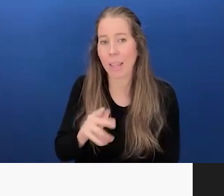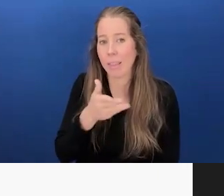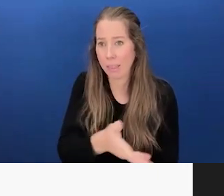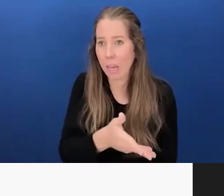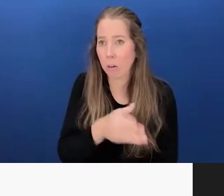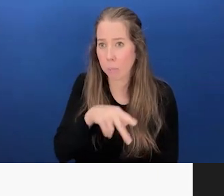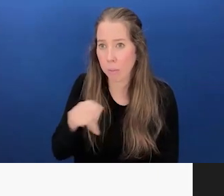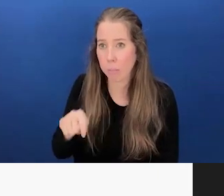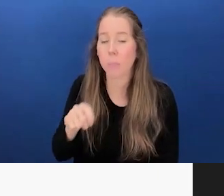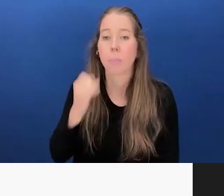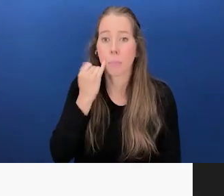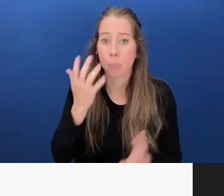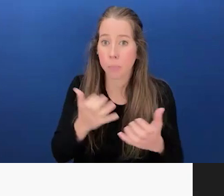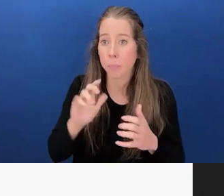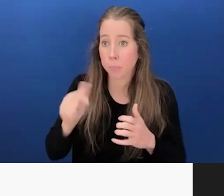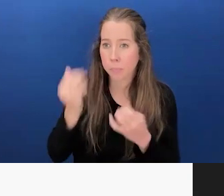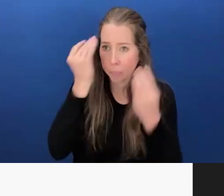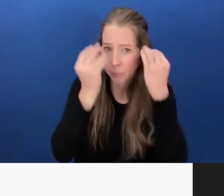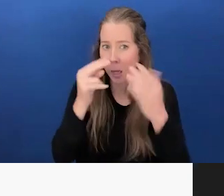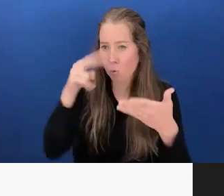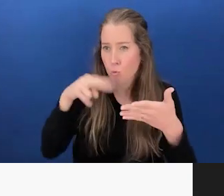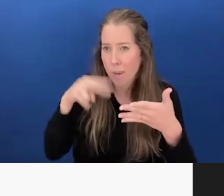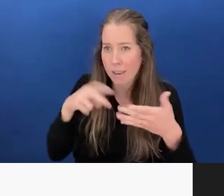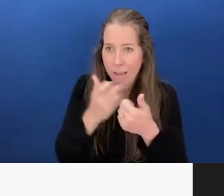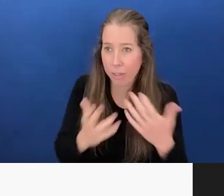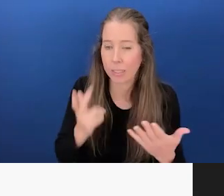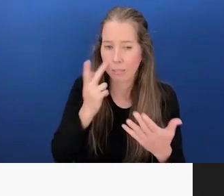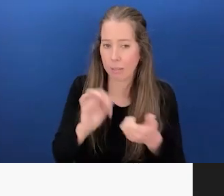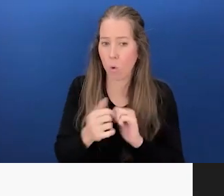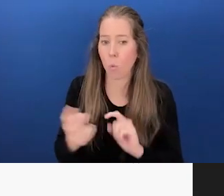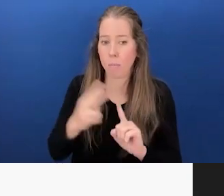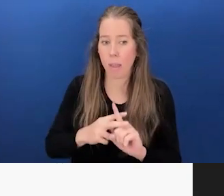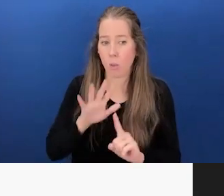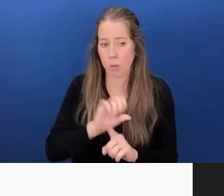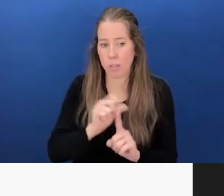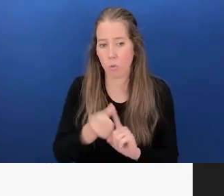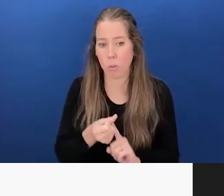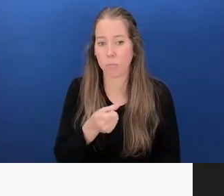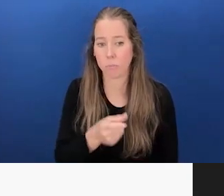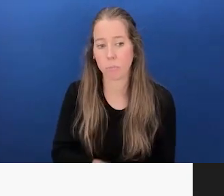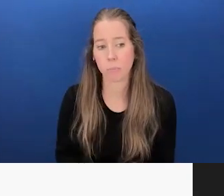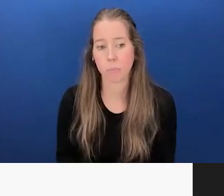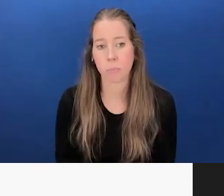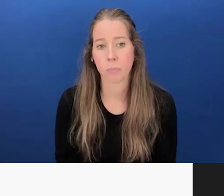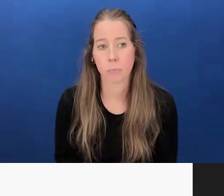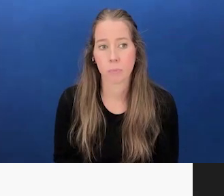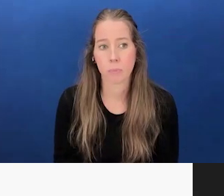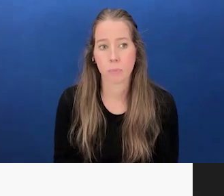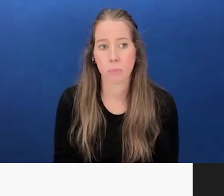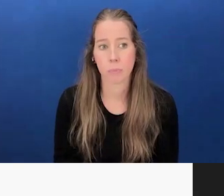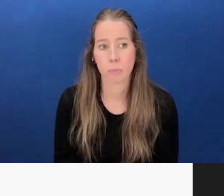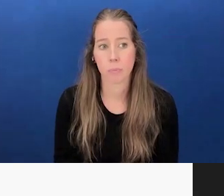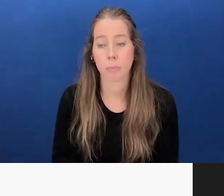own time, you can consider what I've said here and read through this and see how you might apply it in your own situation. So I teach